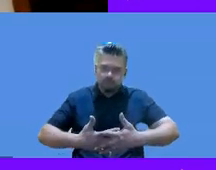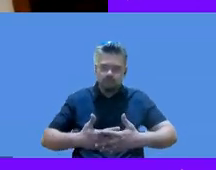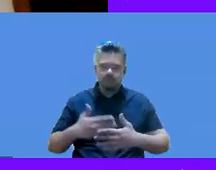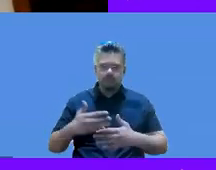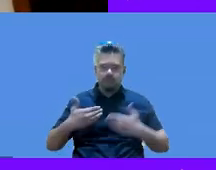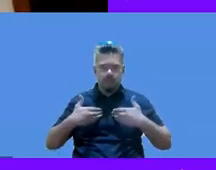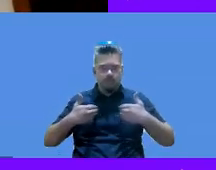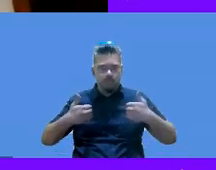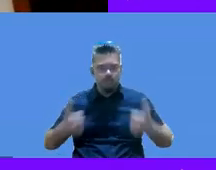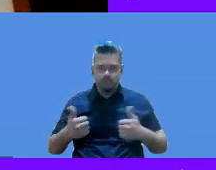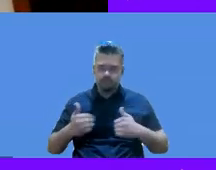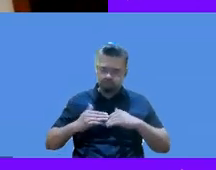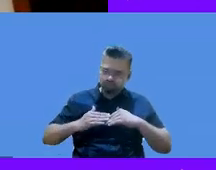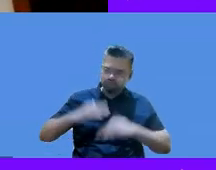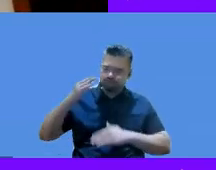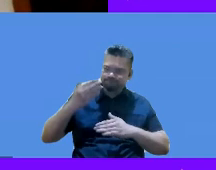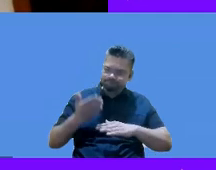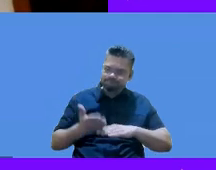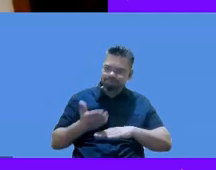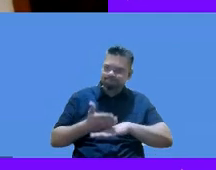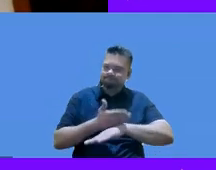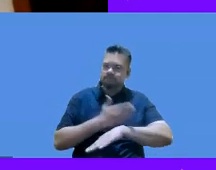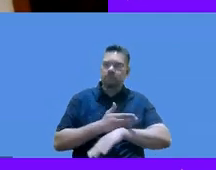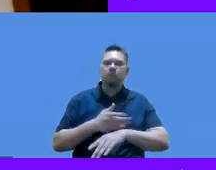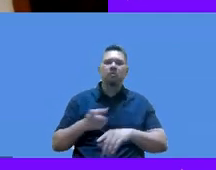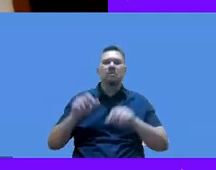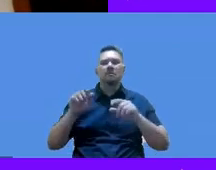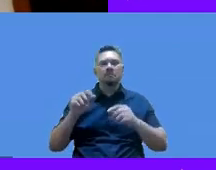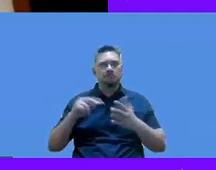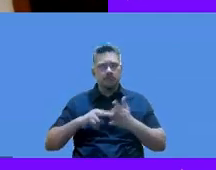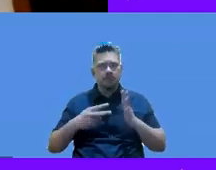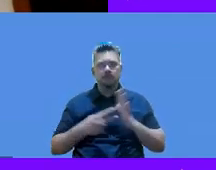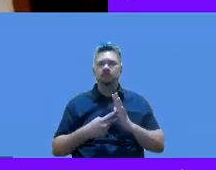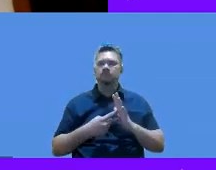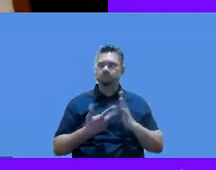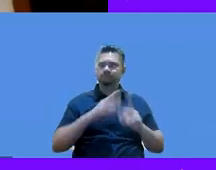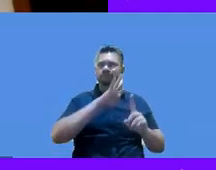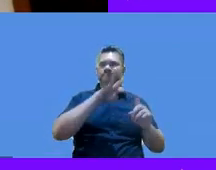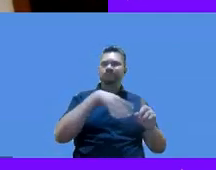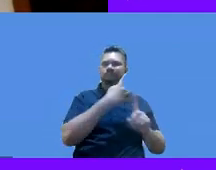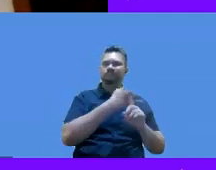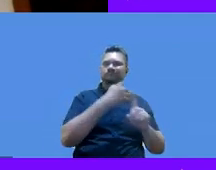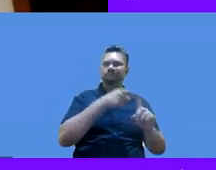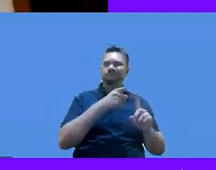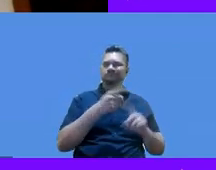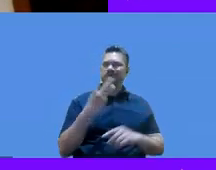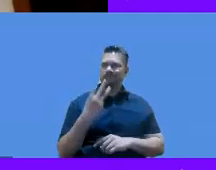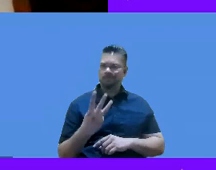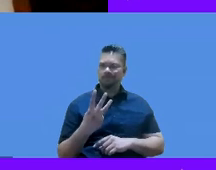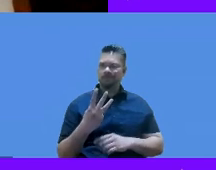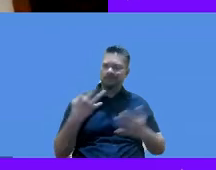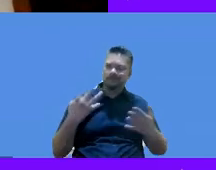mortality rates, which are the key indicators for SDG 3, you're well aware, good health and well-being. Focusing on